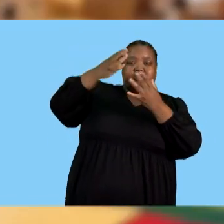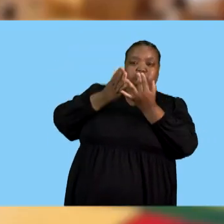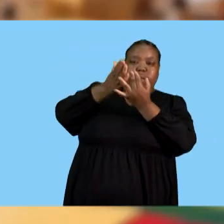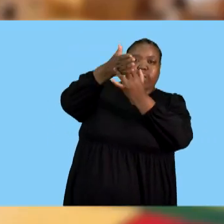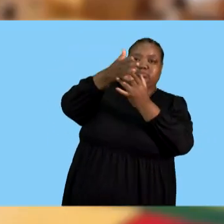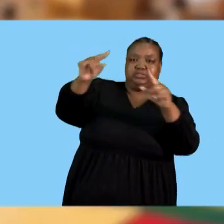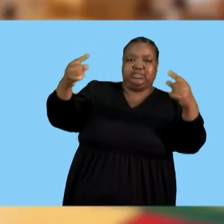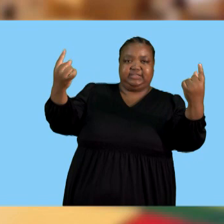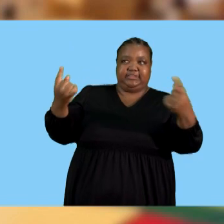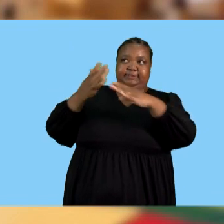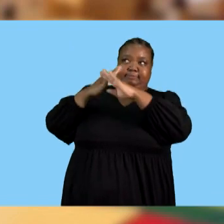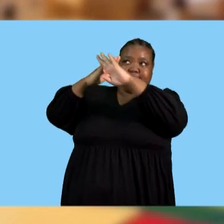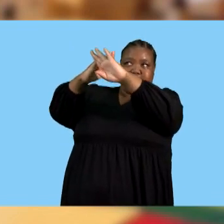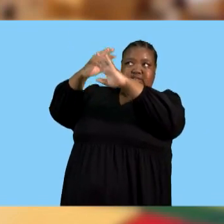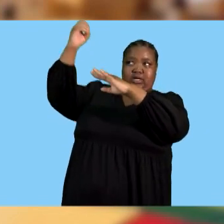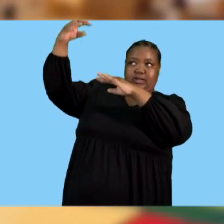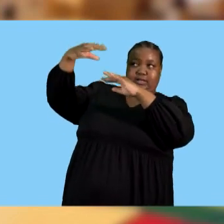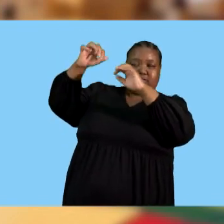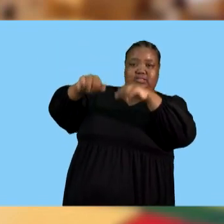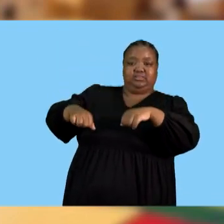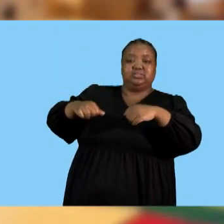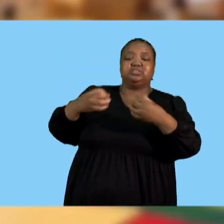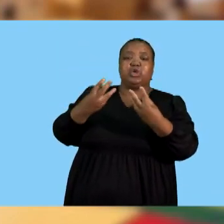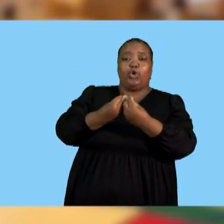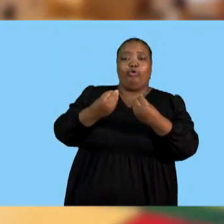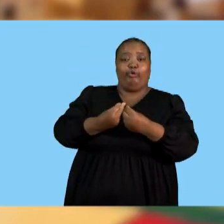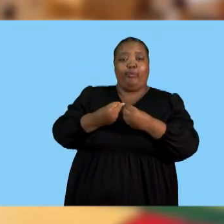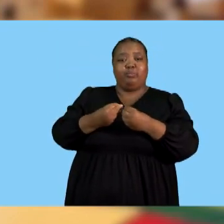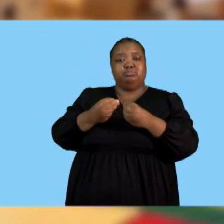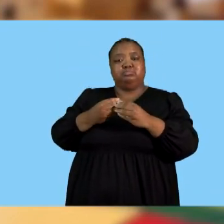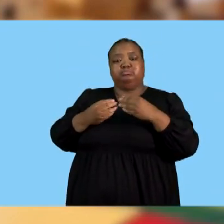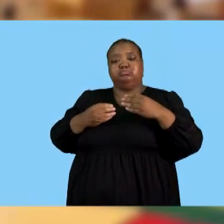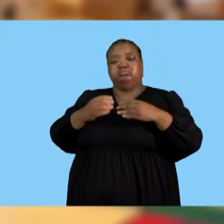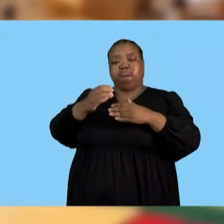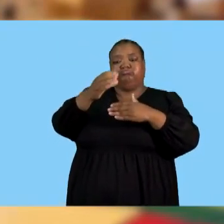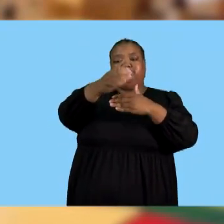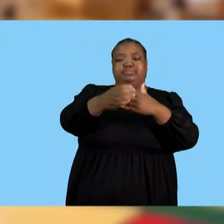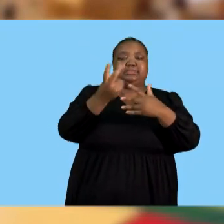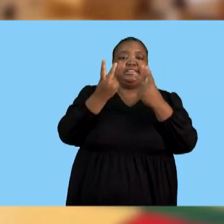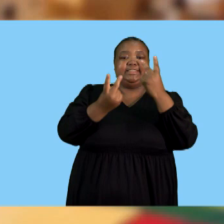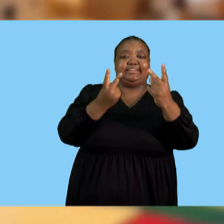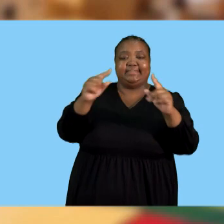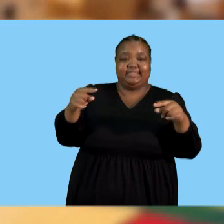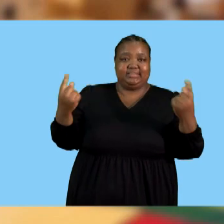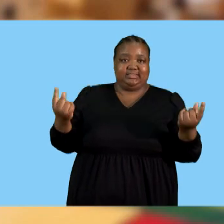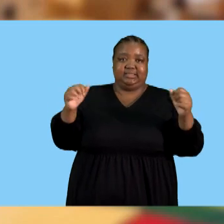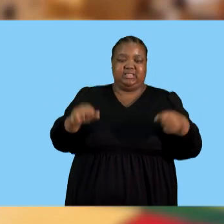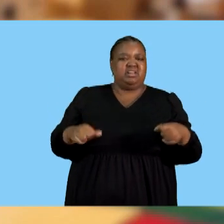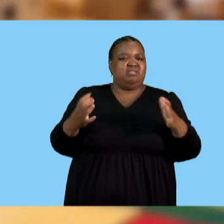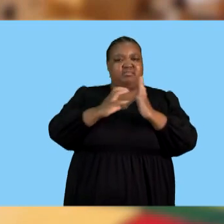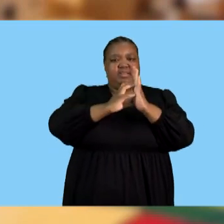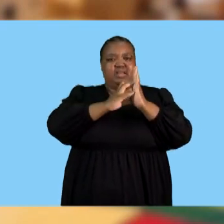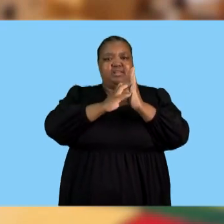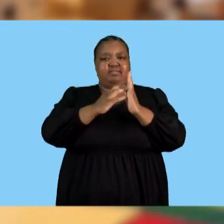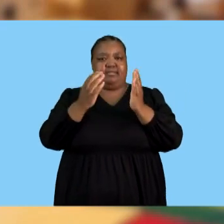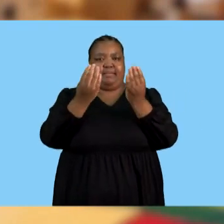through, and because of that, we are unable to see objects on the other side of that particular substance. So like for instance, if you are looking through a